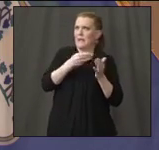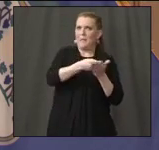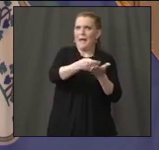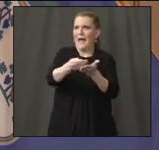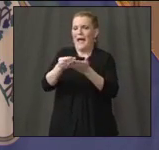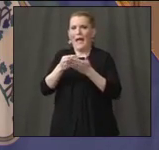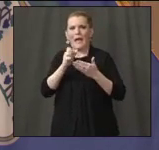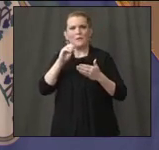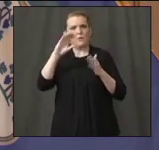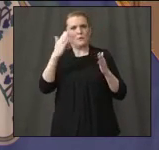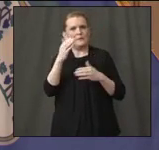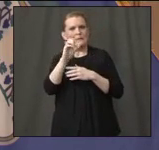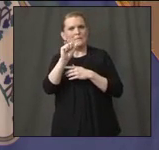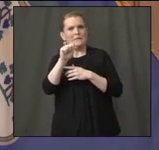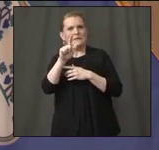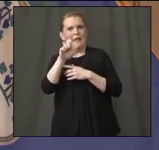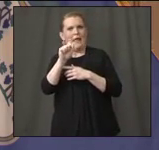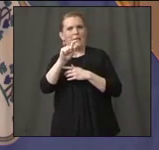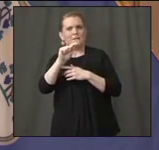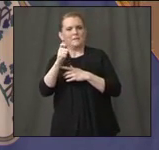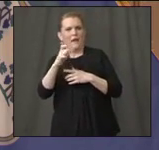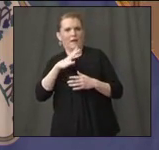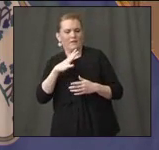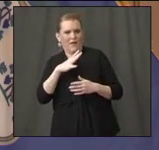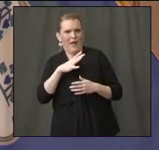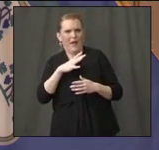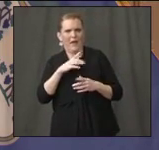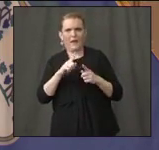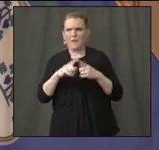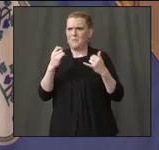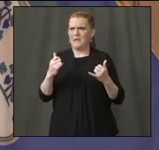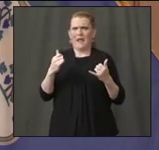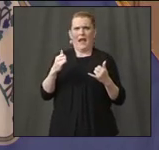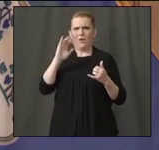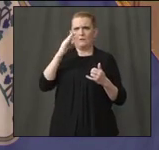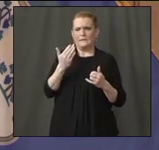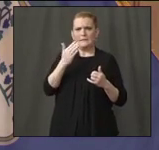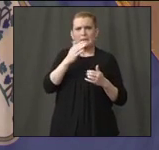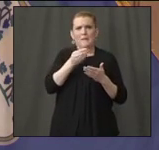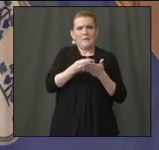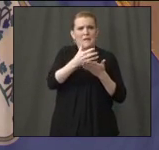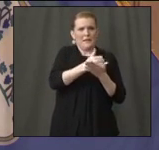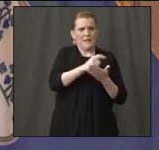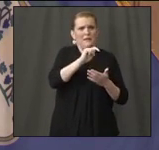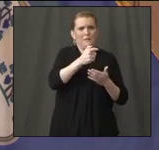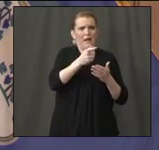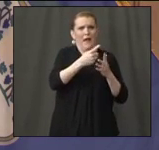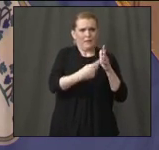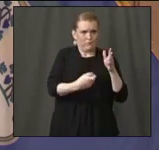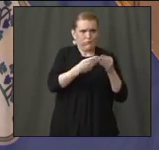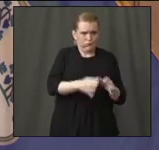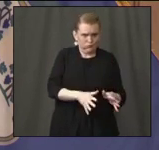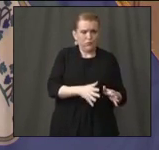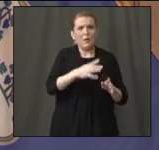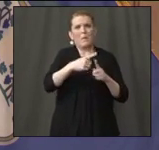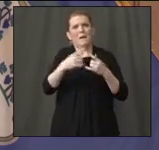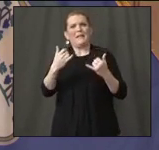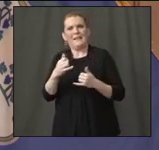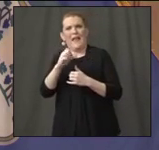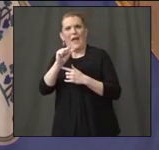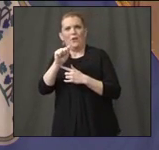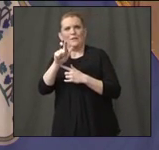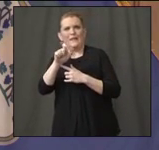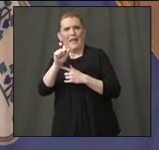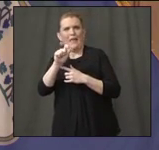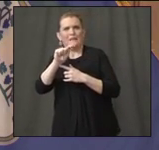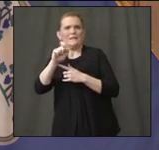in the country. Not only have income taxes disappeared, but also so is sales tax. We were a little bit mitigated because